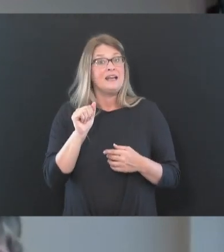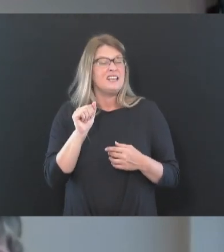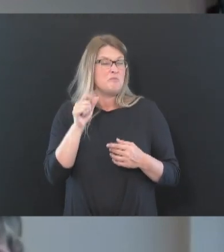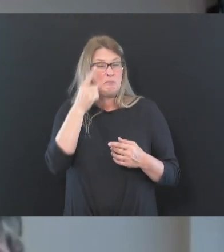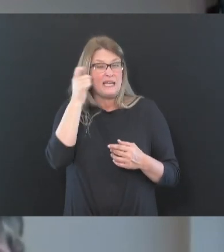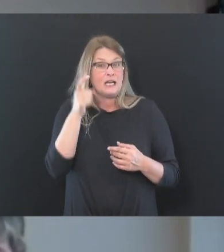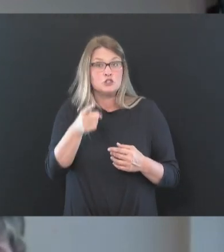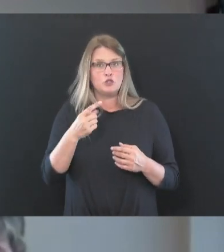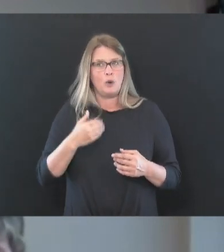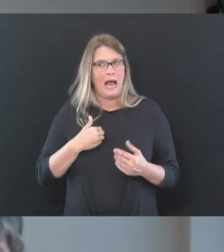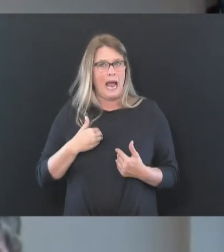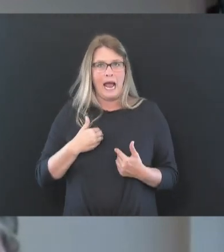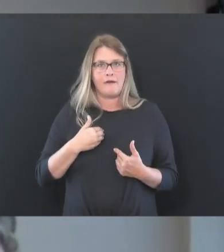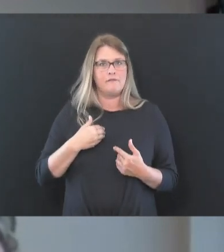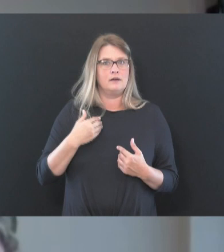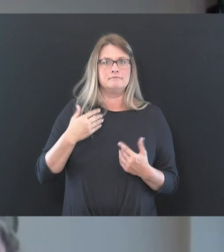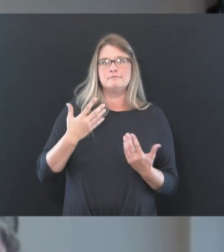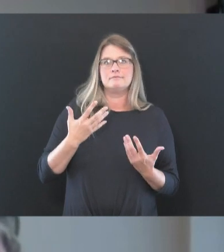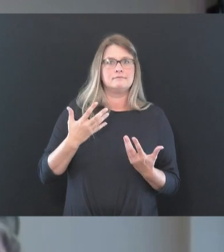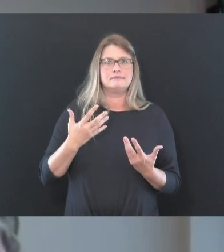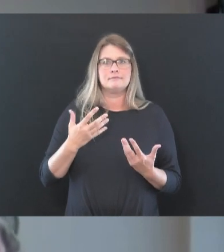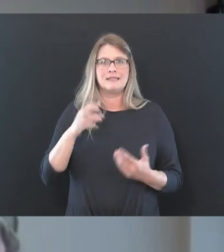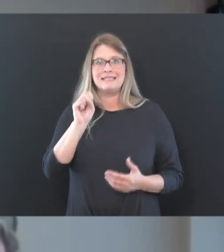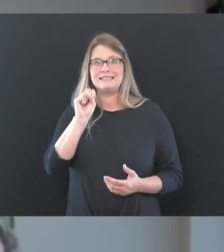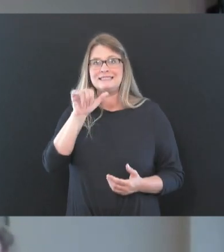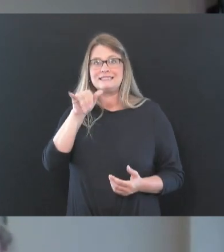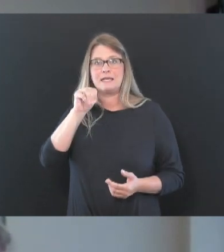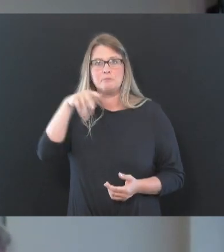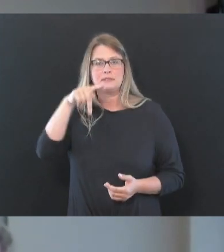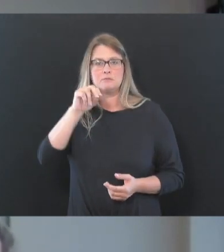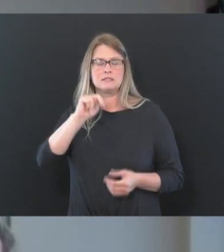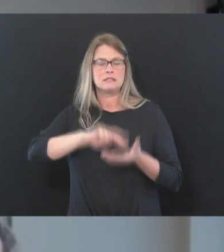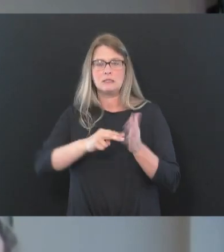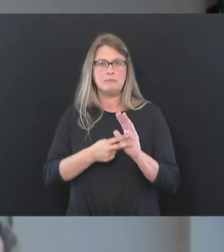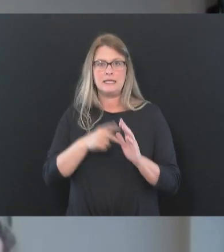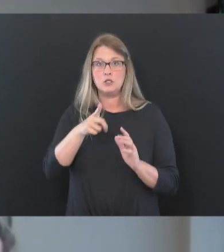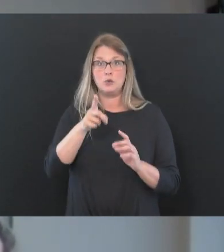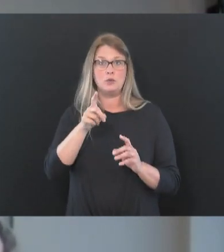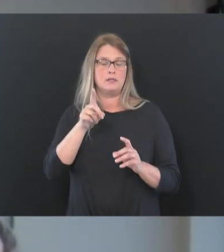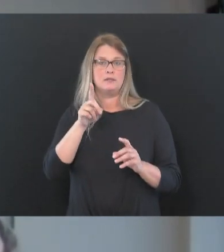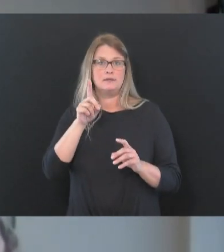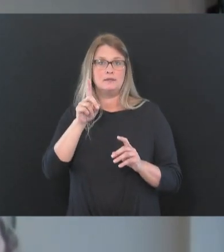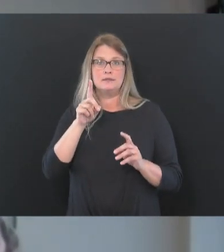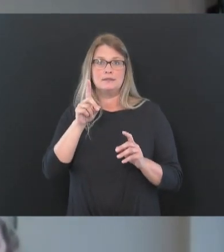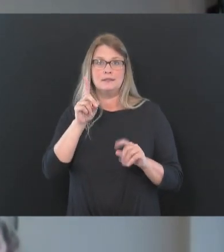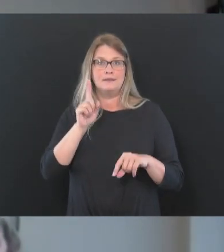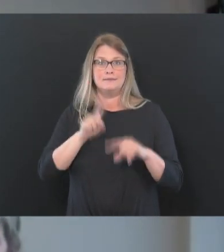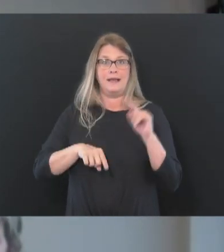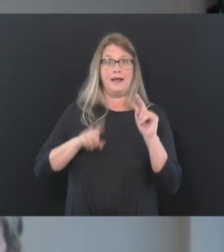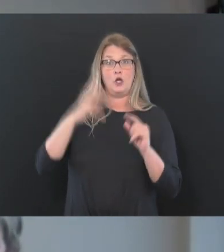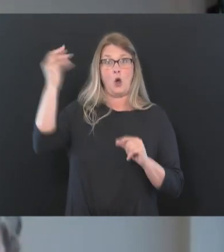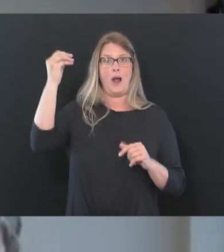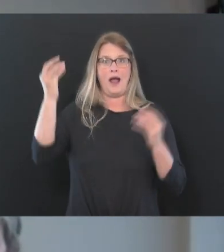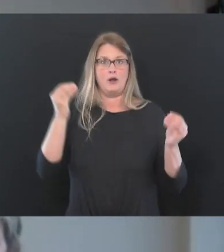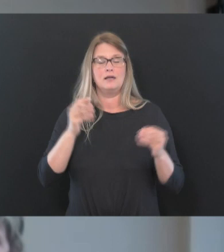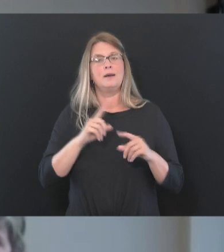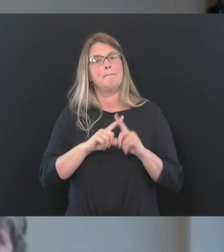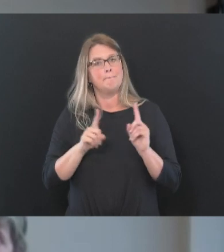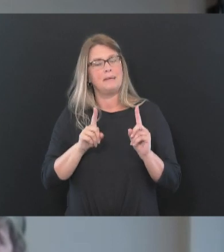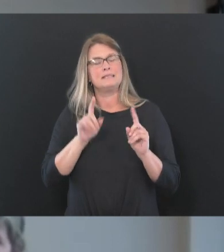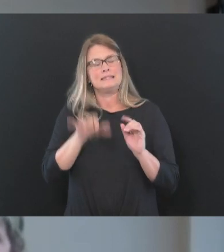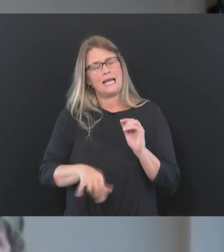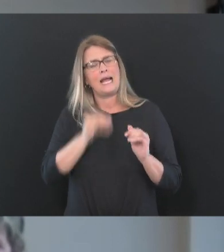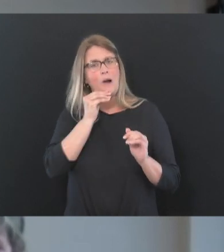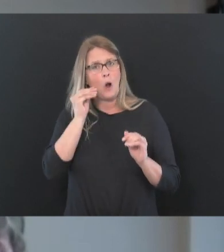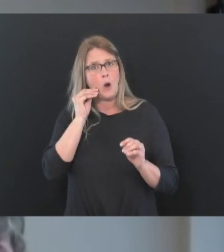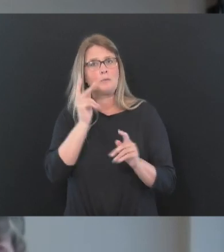do need to take those precautions to stay home and manage your illness, and then call your healthcare provider if you are